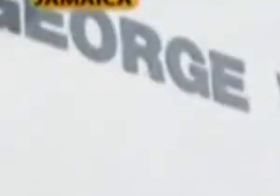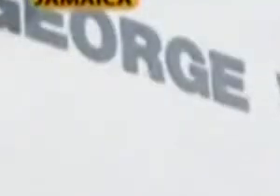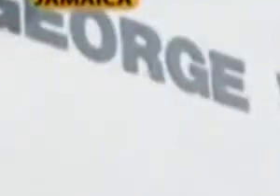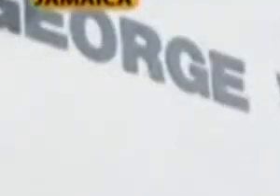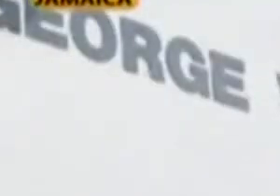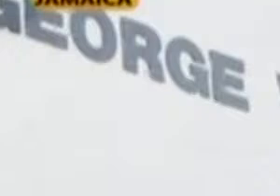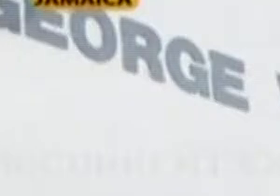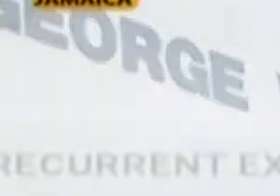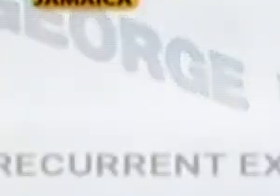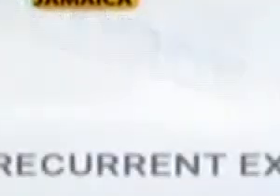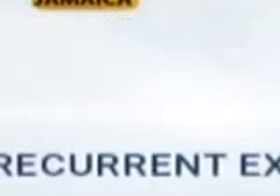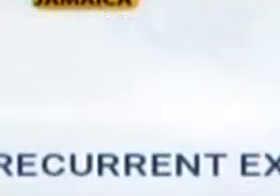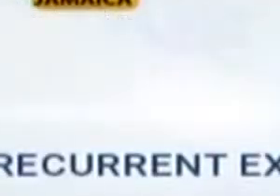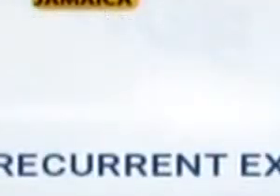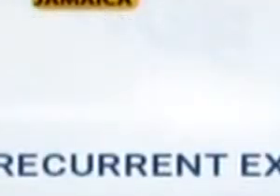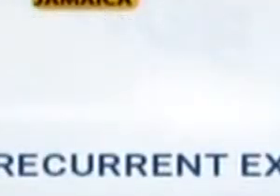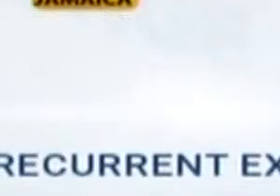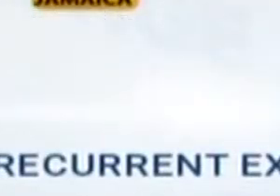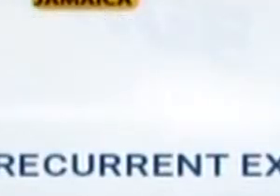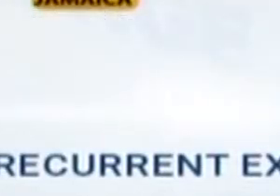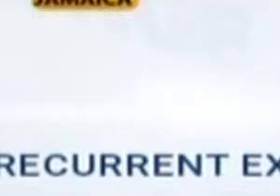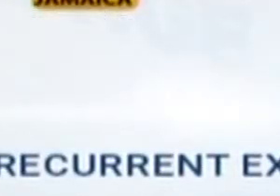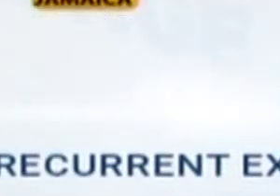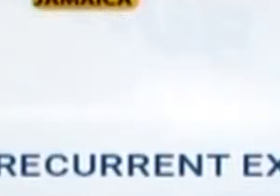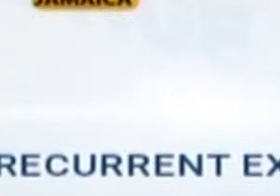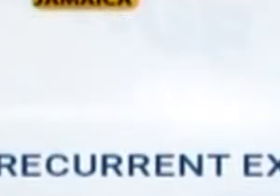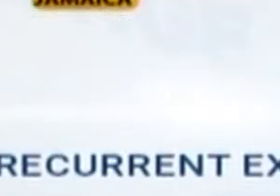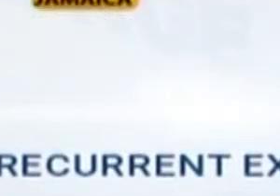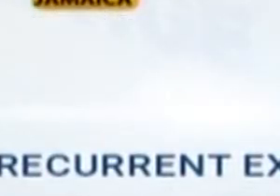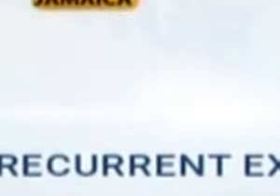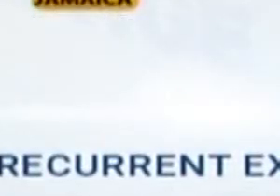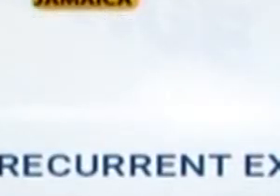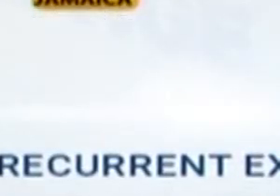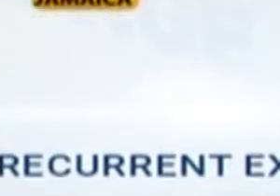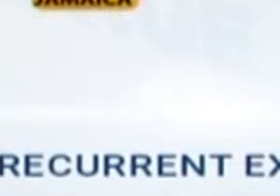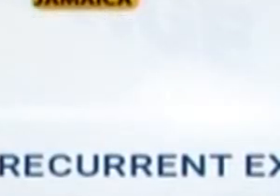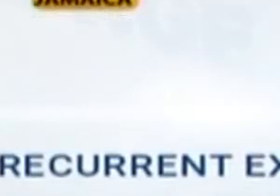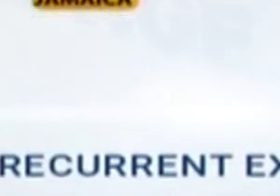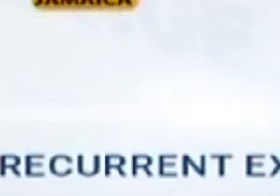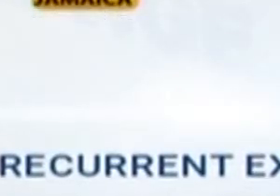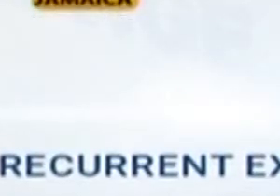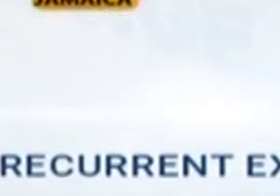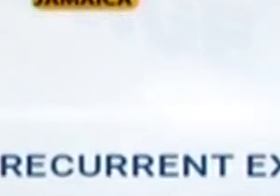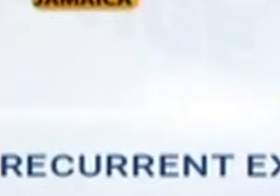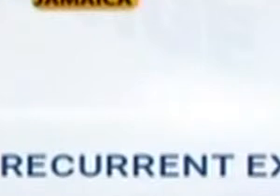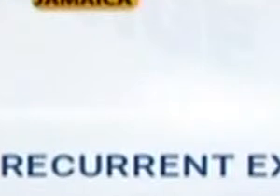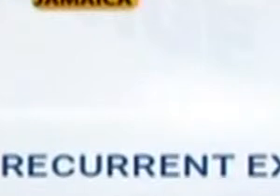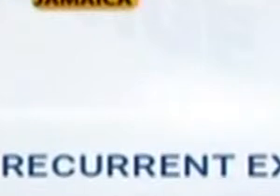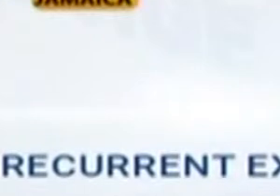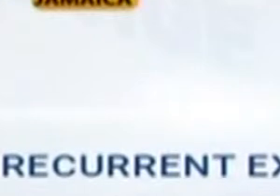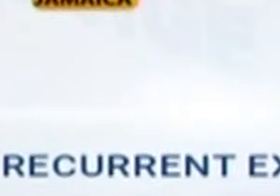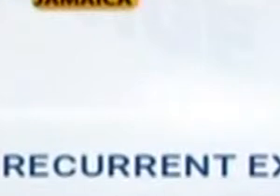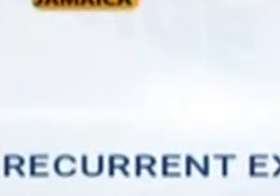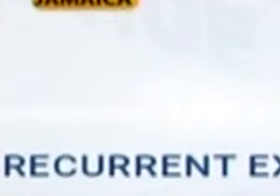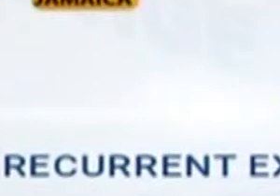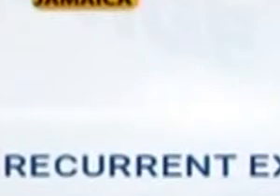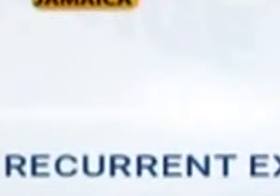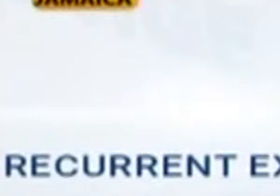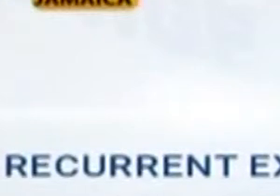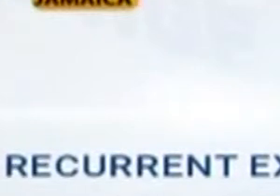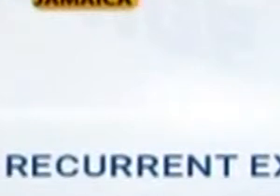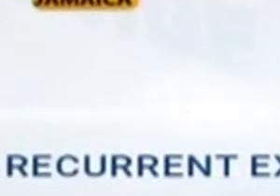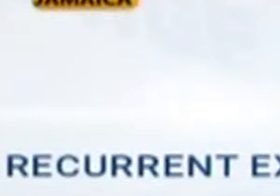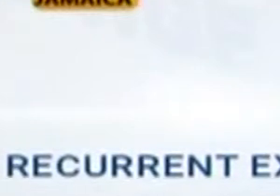Recurrent expenditure. The recurrent account contains all the expenses that accrue in the carrying out of services